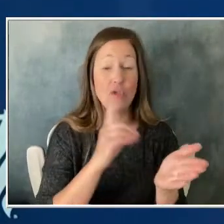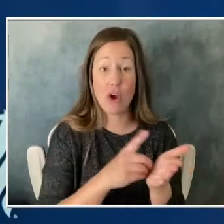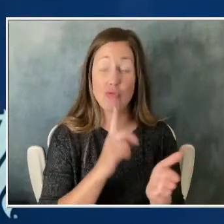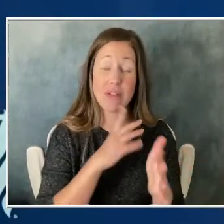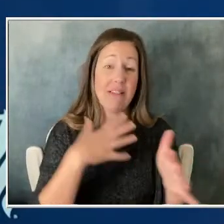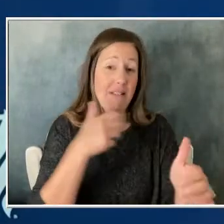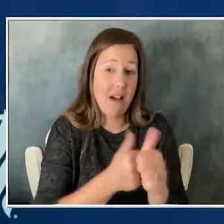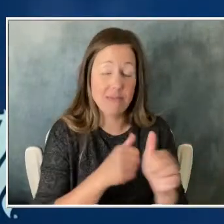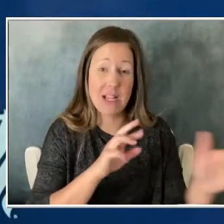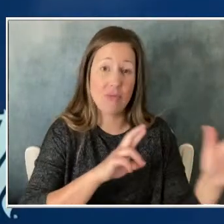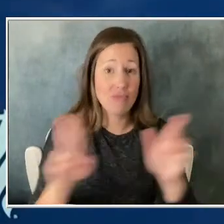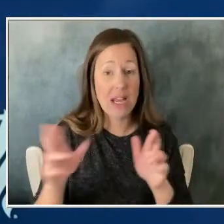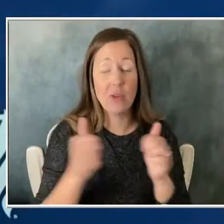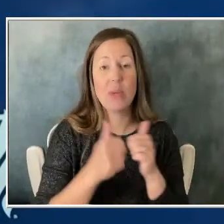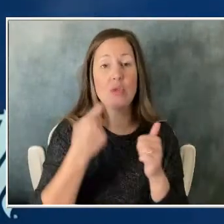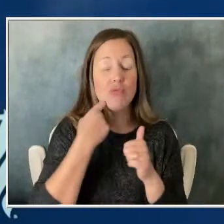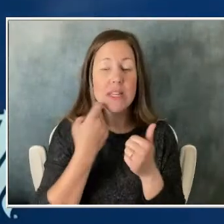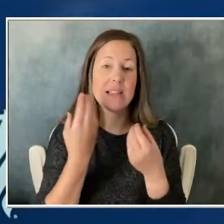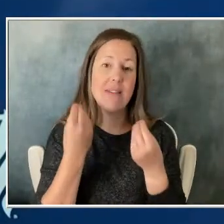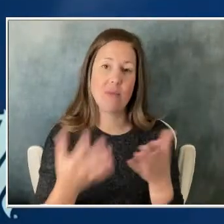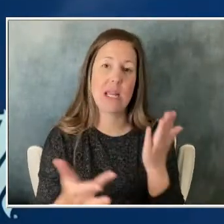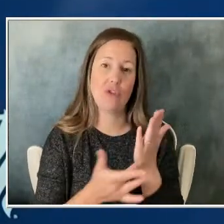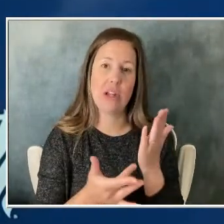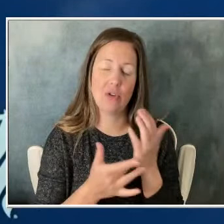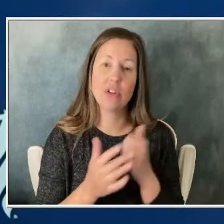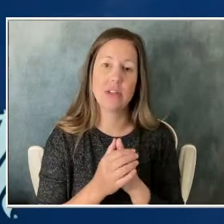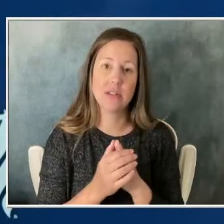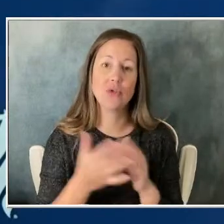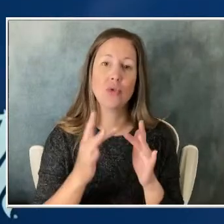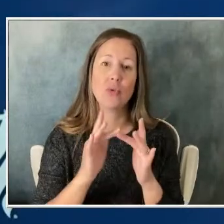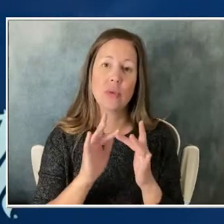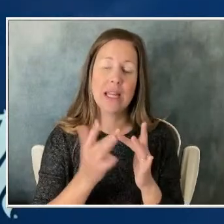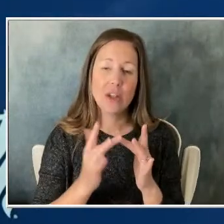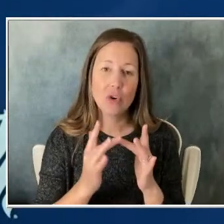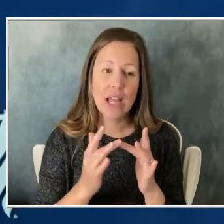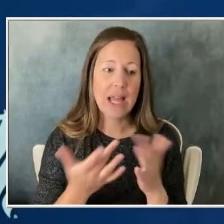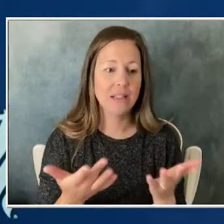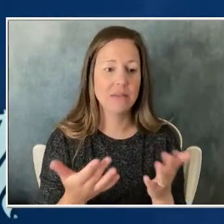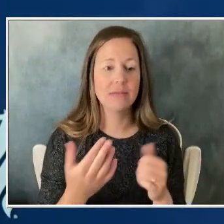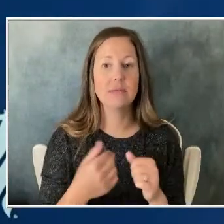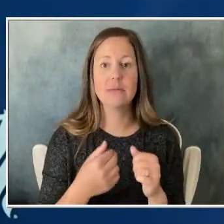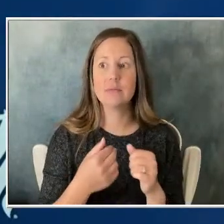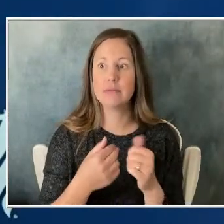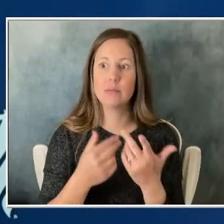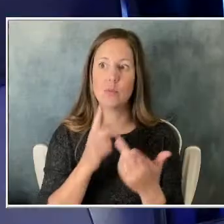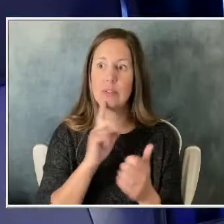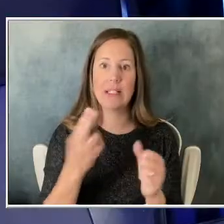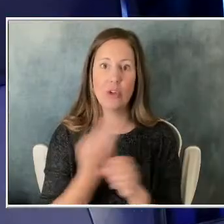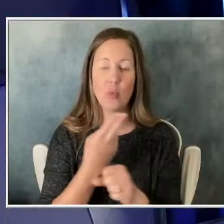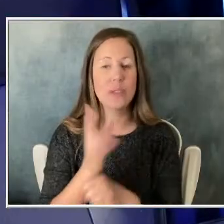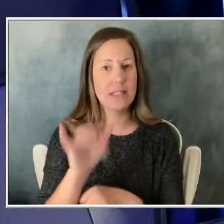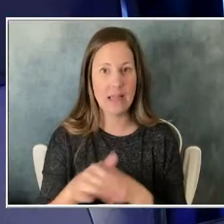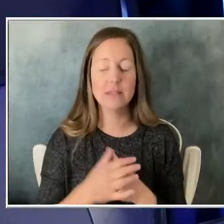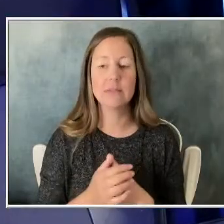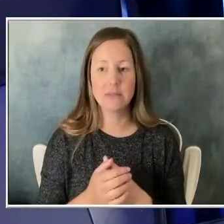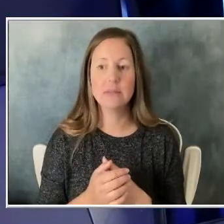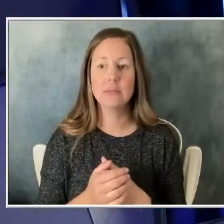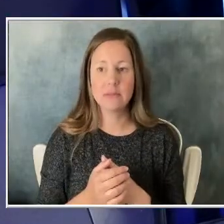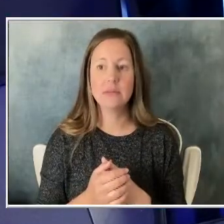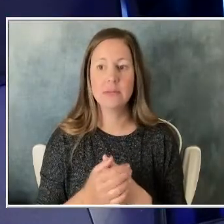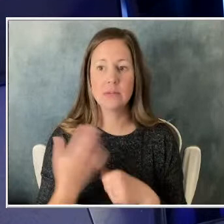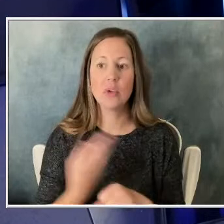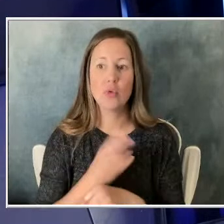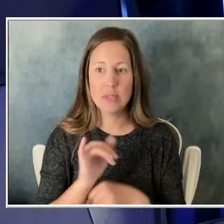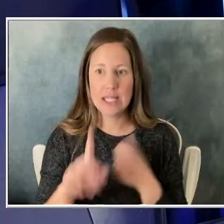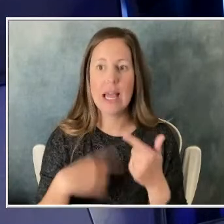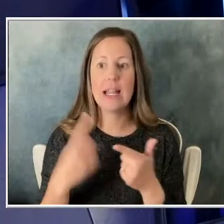that information. So internet, just use, you know, to a certain degree, grain of salt. A grain of salt, and bring it and ask your questions to your